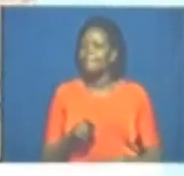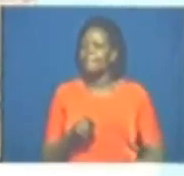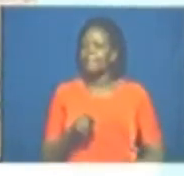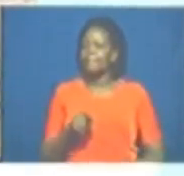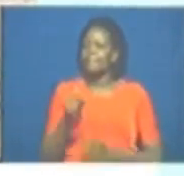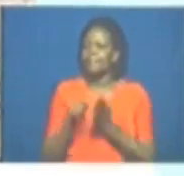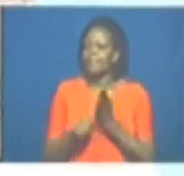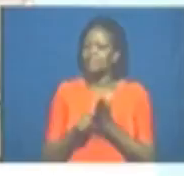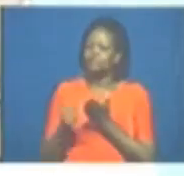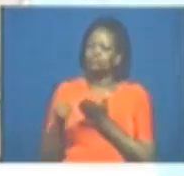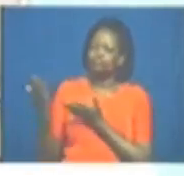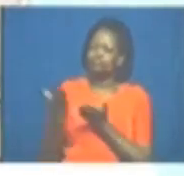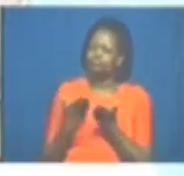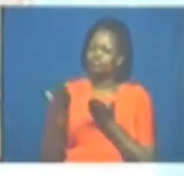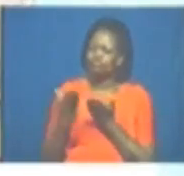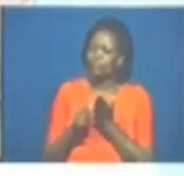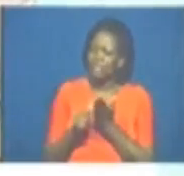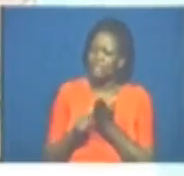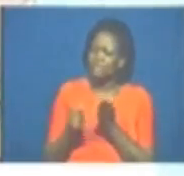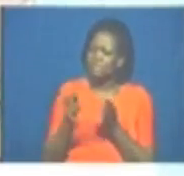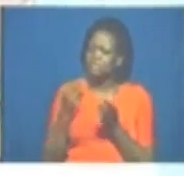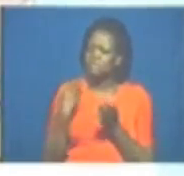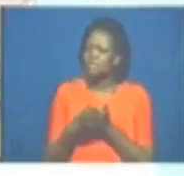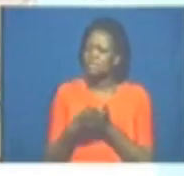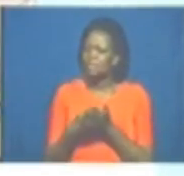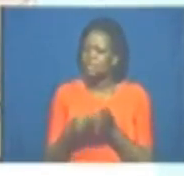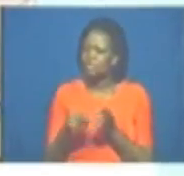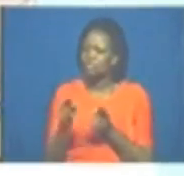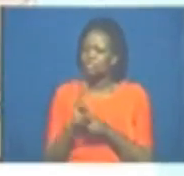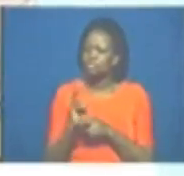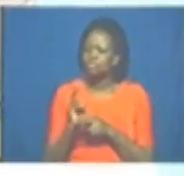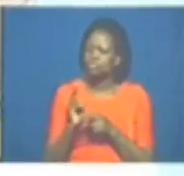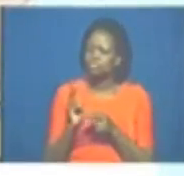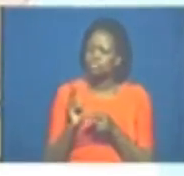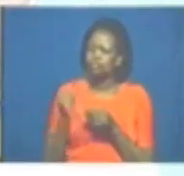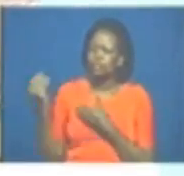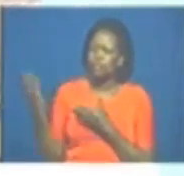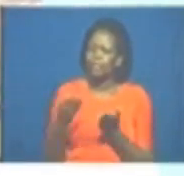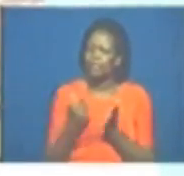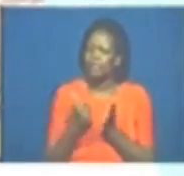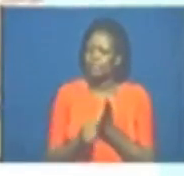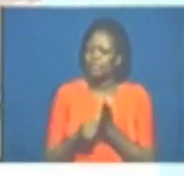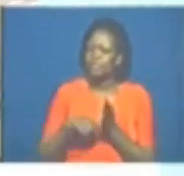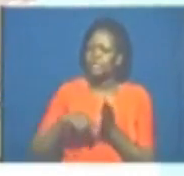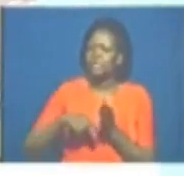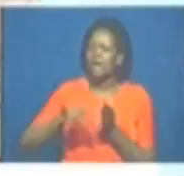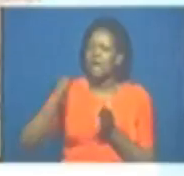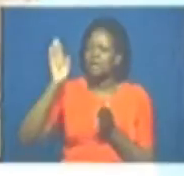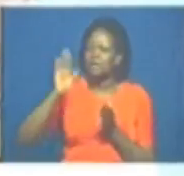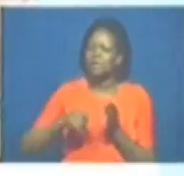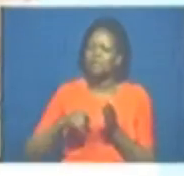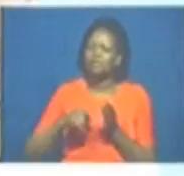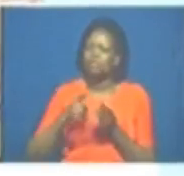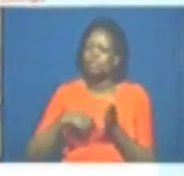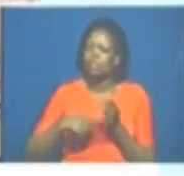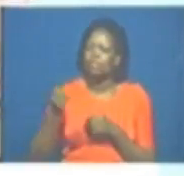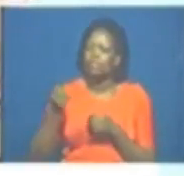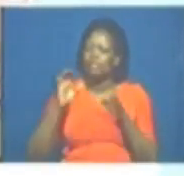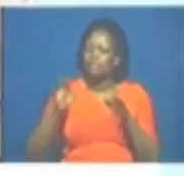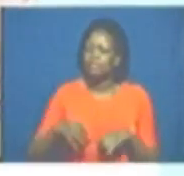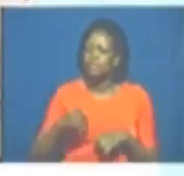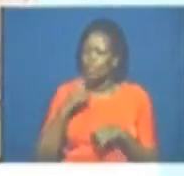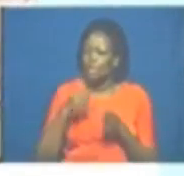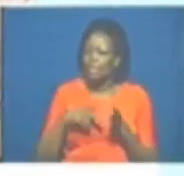money we spend on the price we are paying for importing maize is higher than what we are paying the farmers. We would pay our